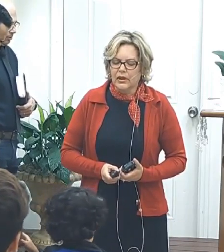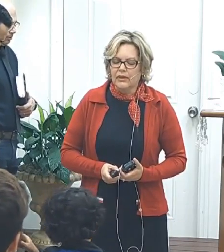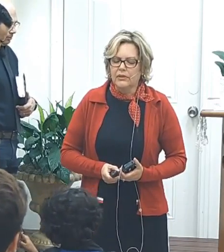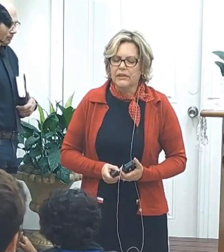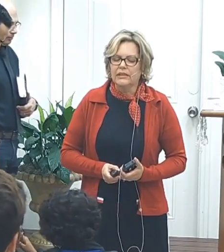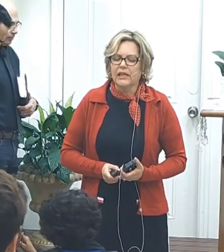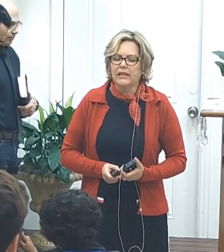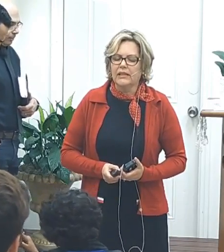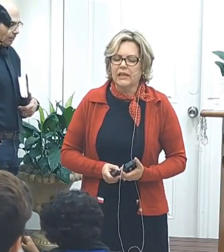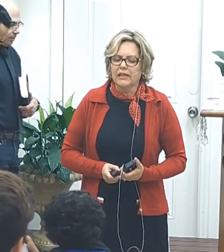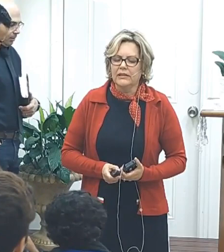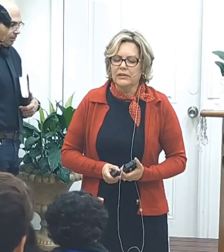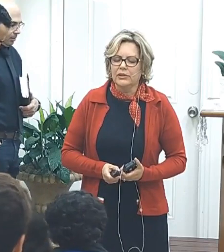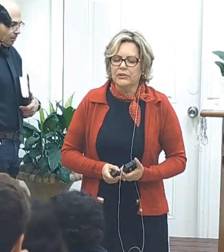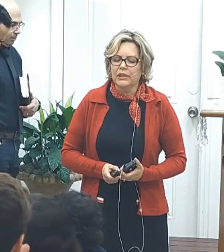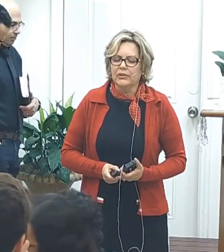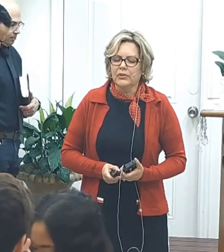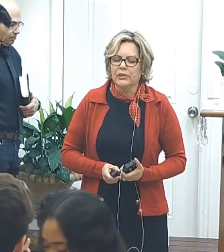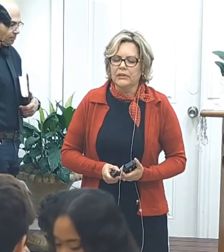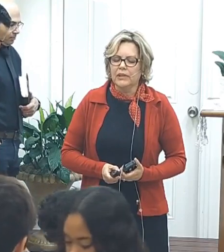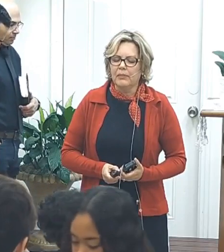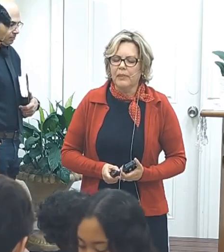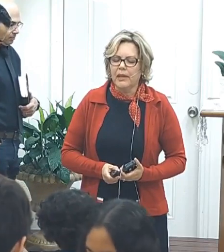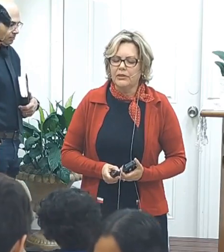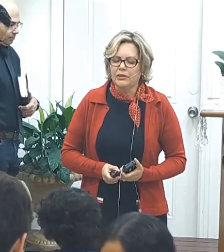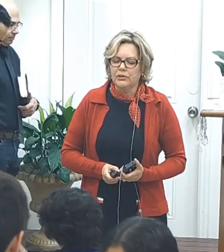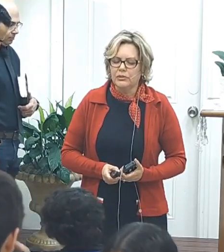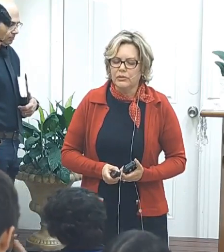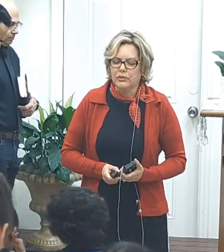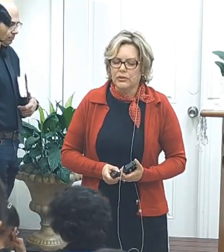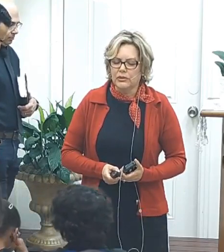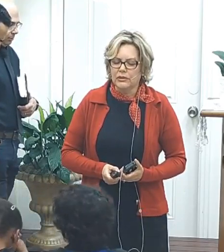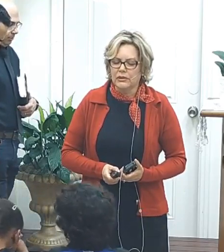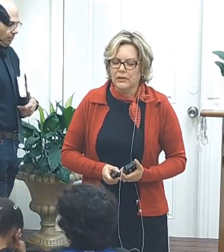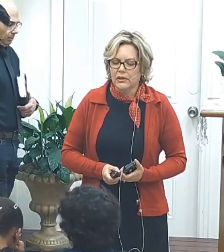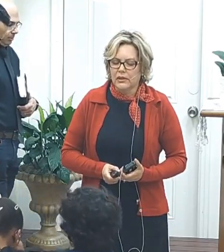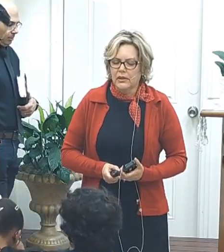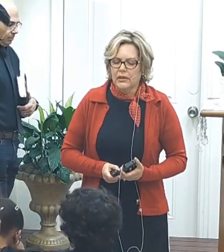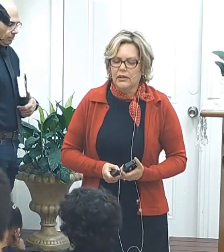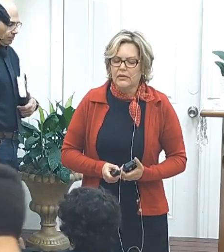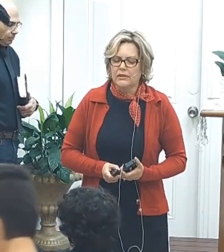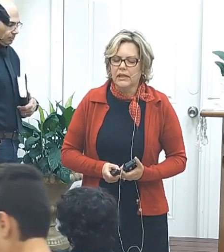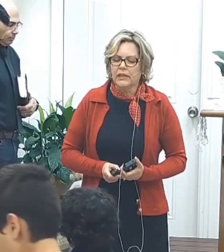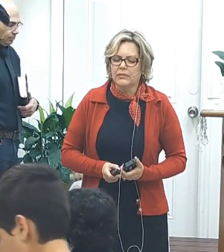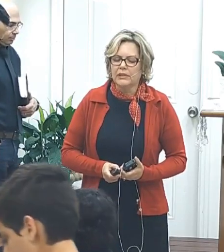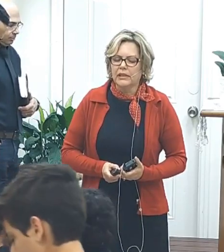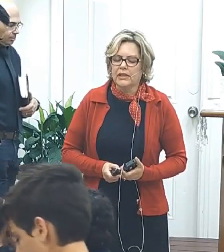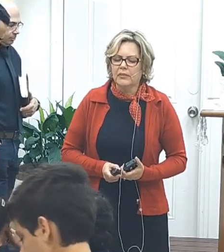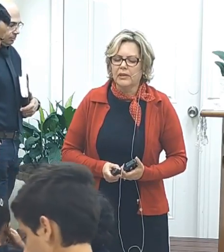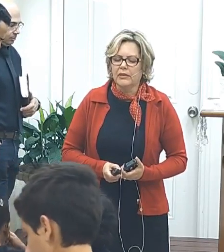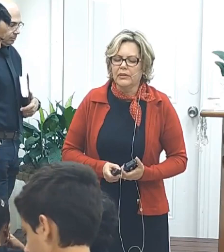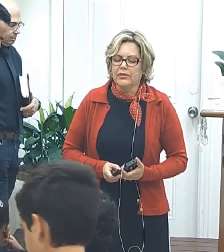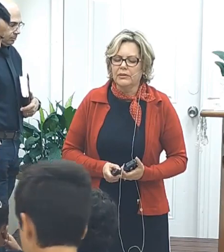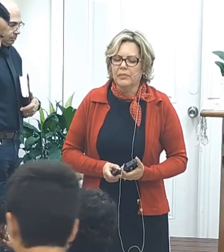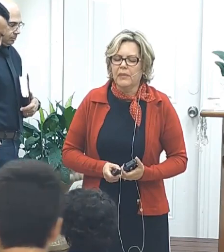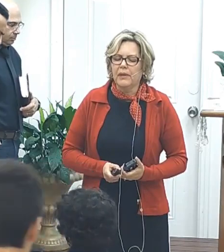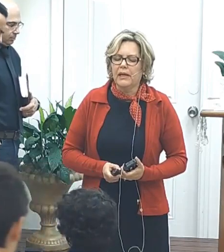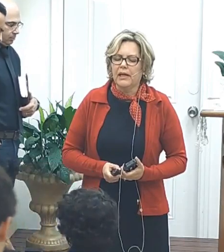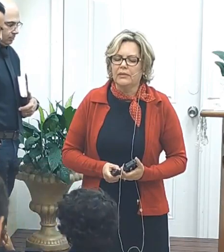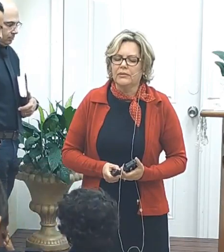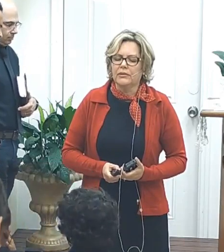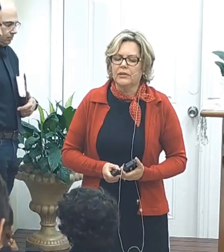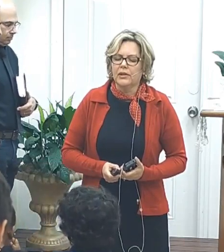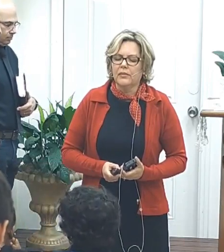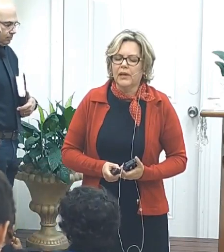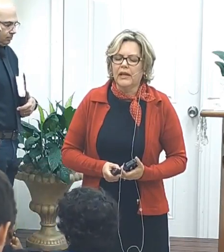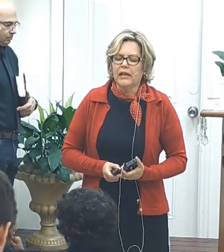the assurance of salvation and the assurance that you are very close to us. And so that we may